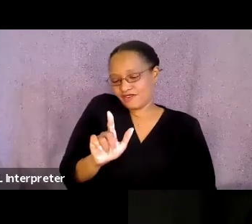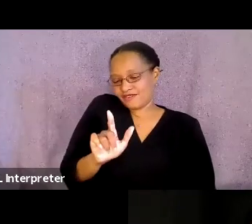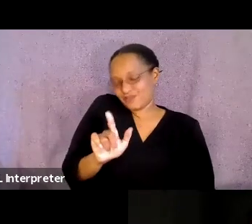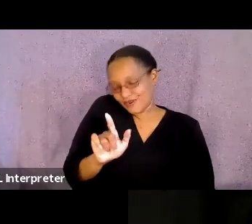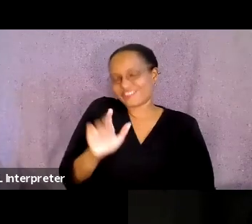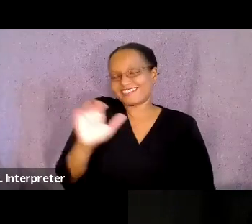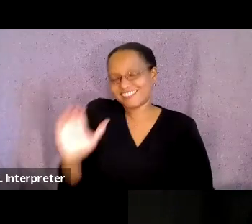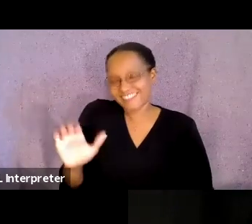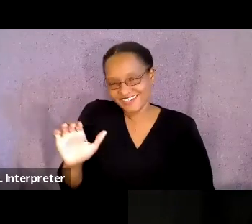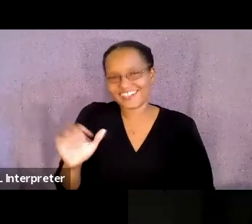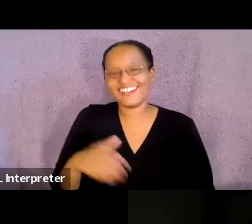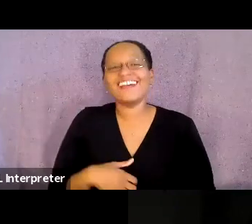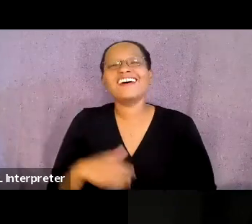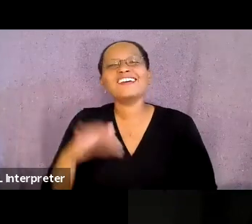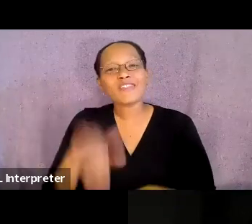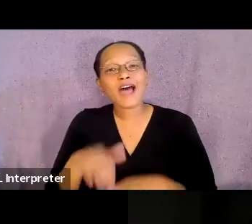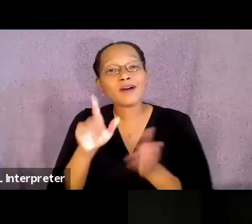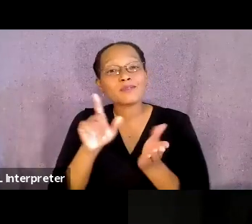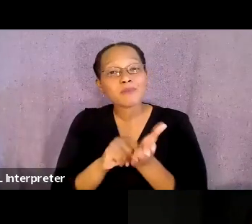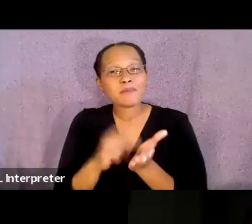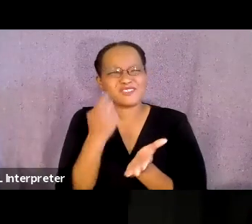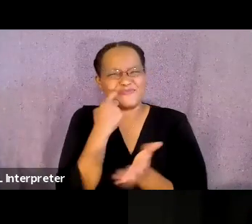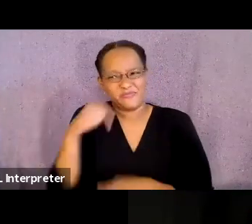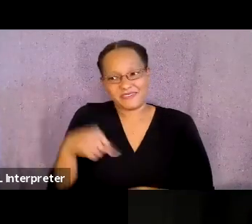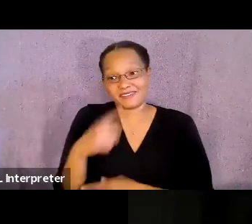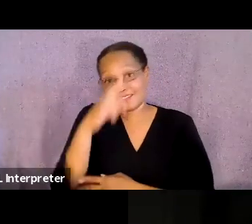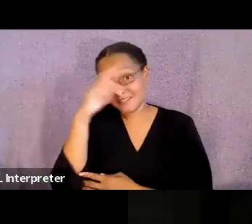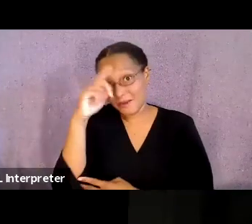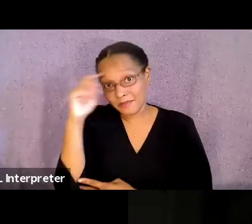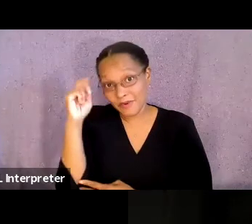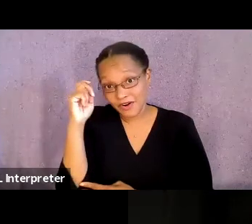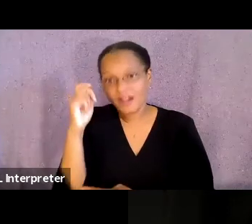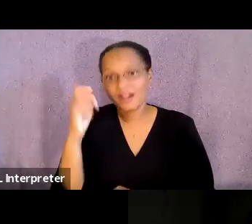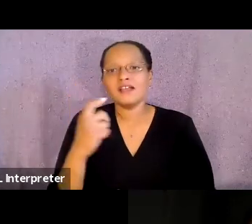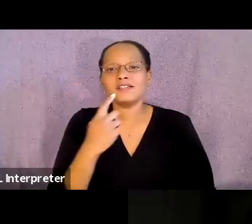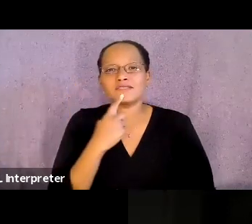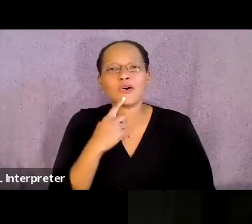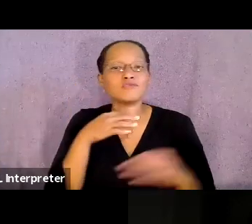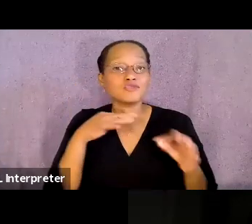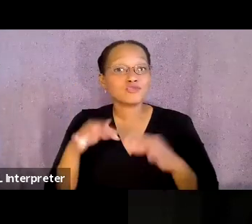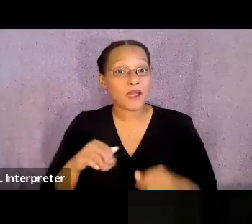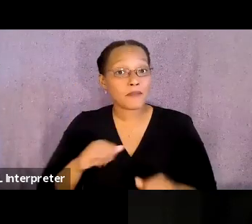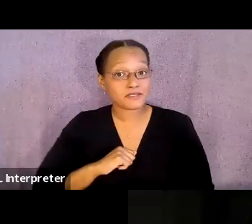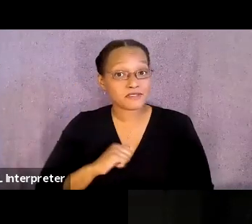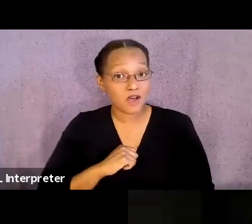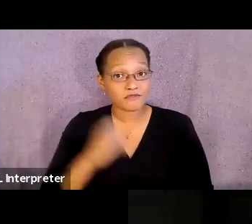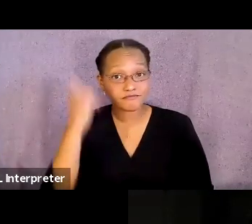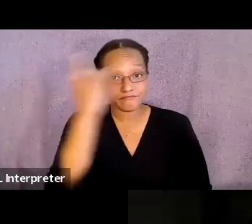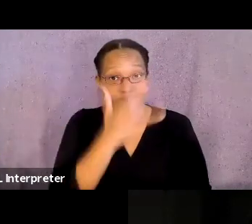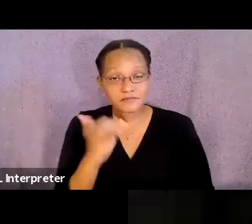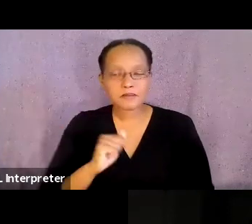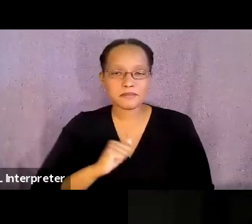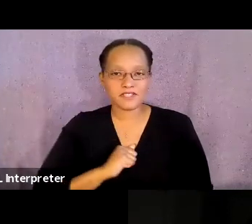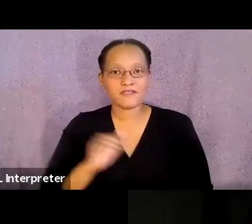out this past summer. And yes, I don't describe myself. I am an Asian